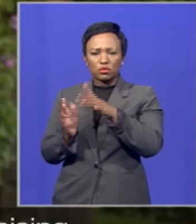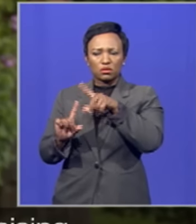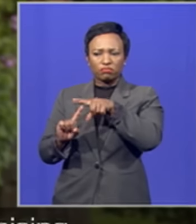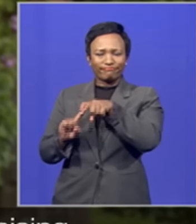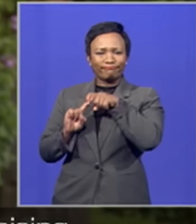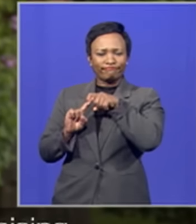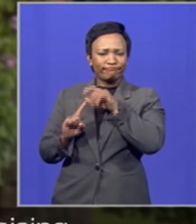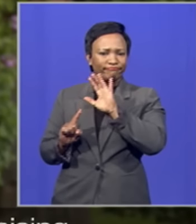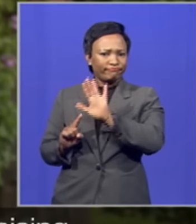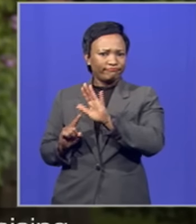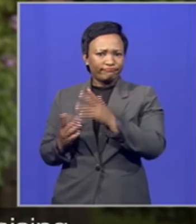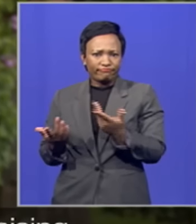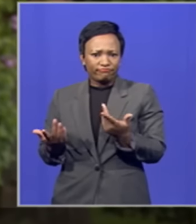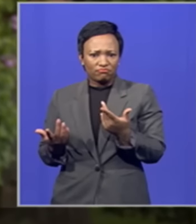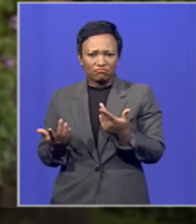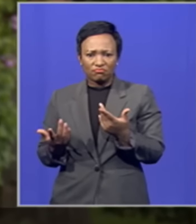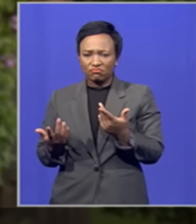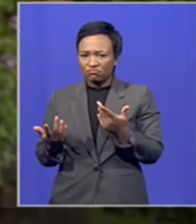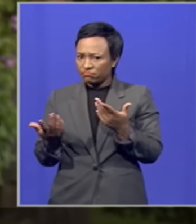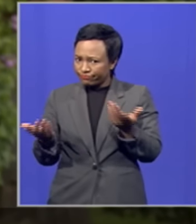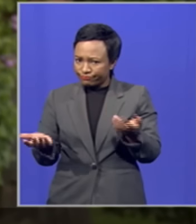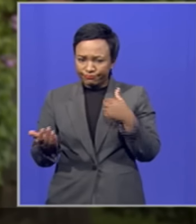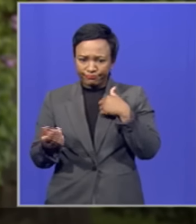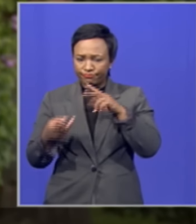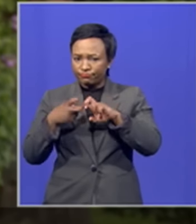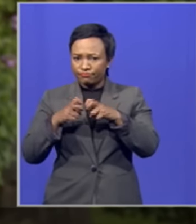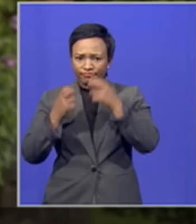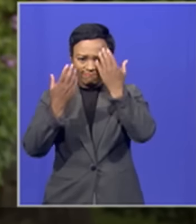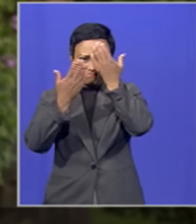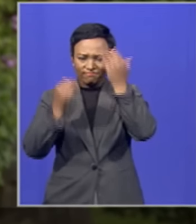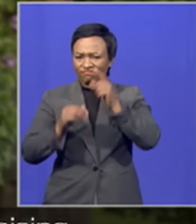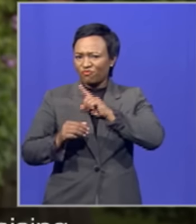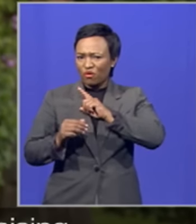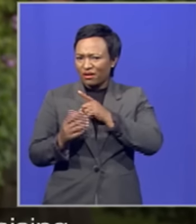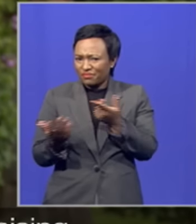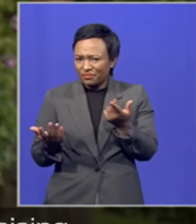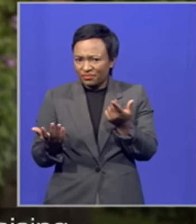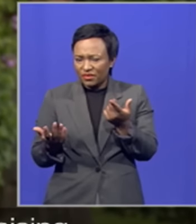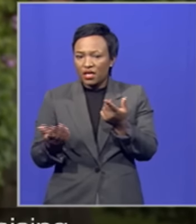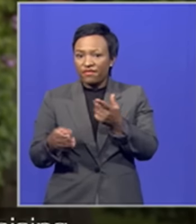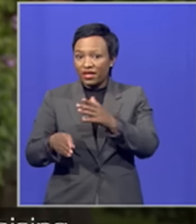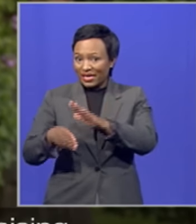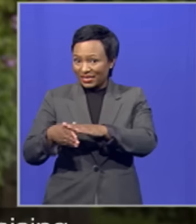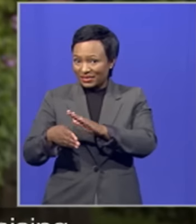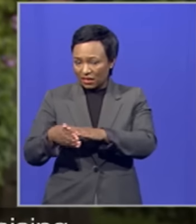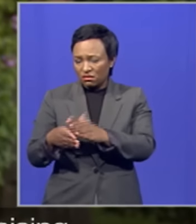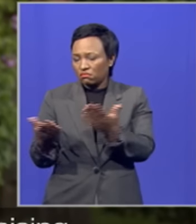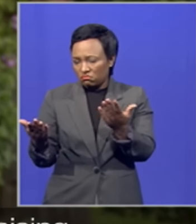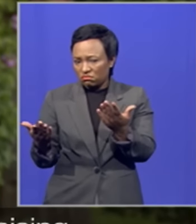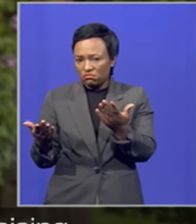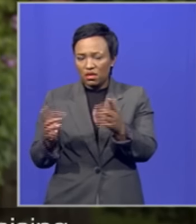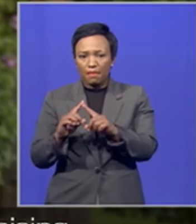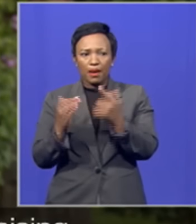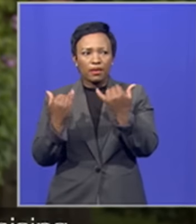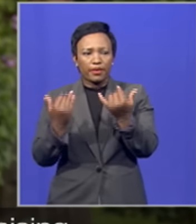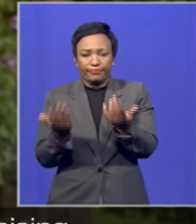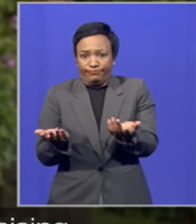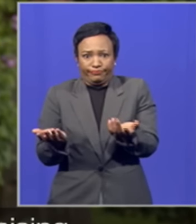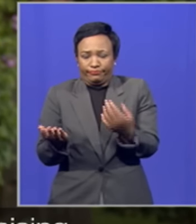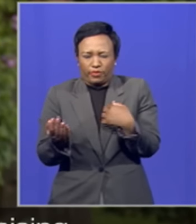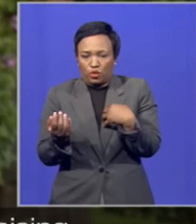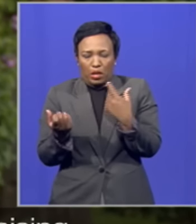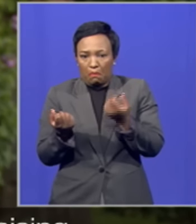is we really don't know what is the reason behind this. You know, maybe we could understand it better, but for now, at this moment, we really